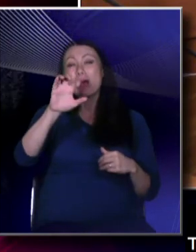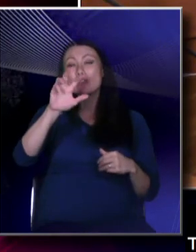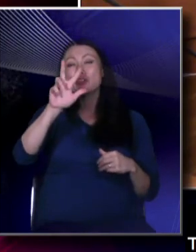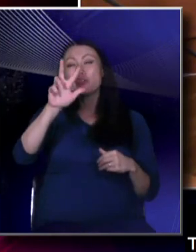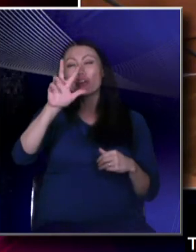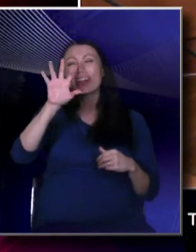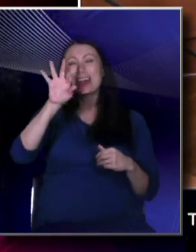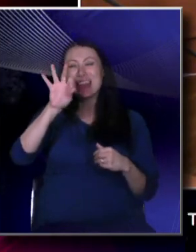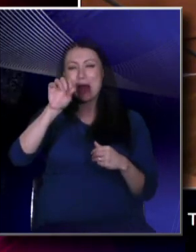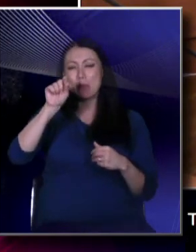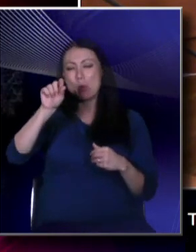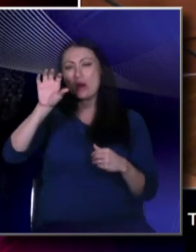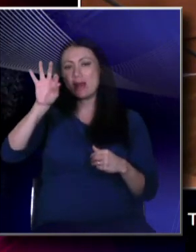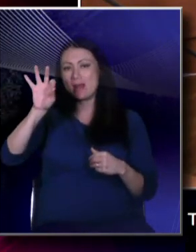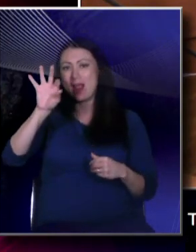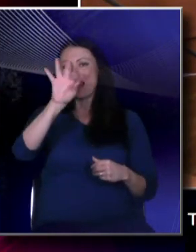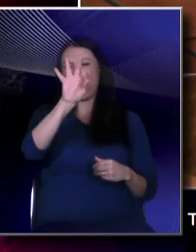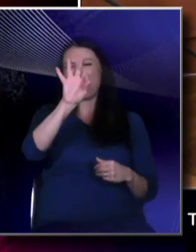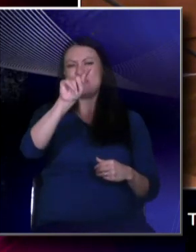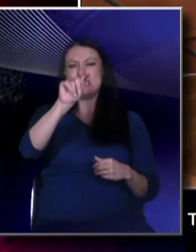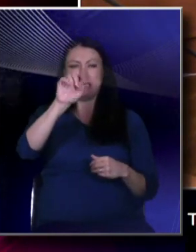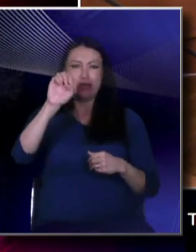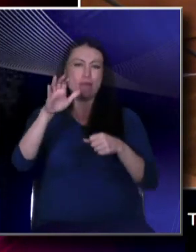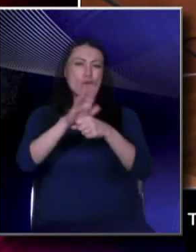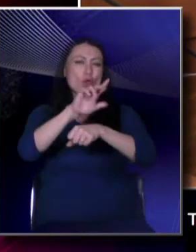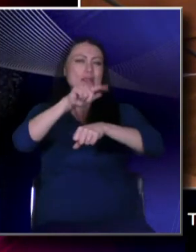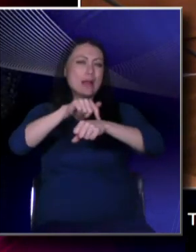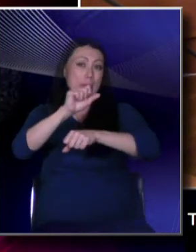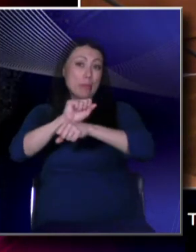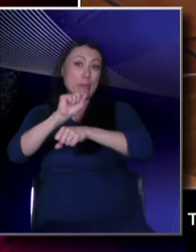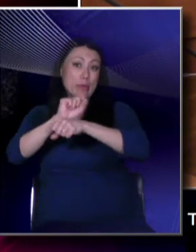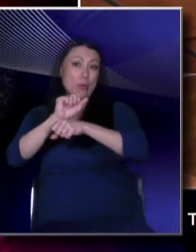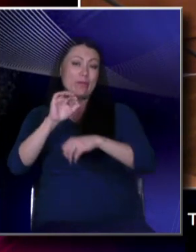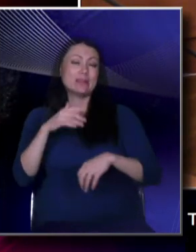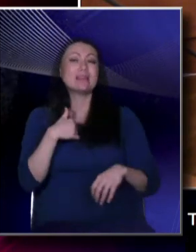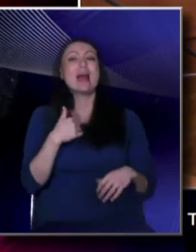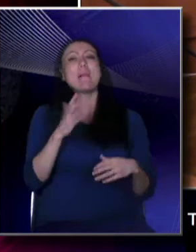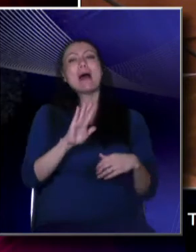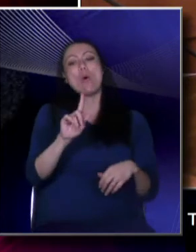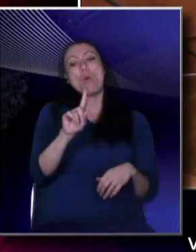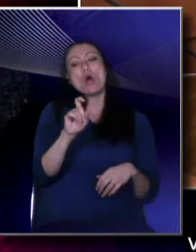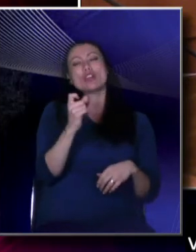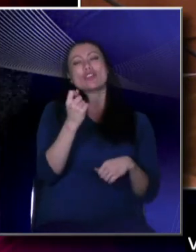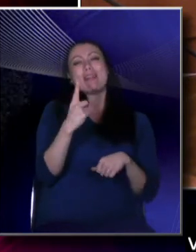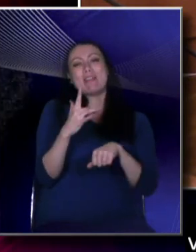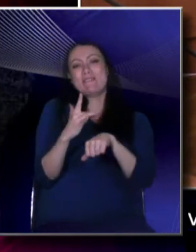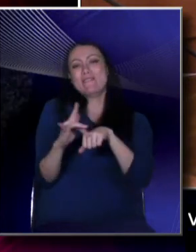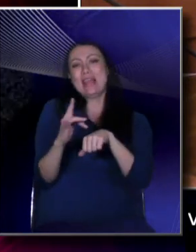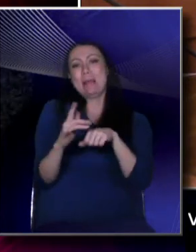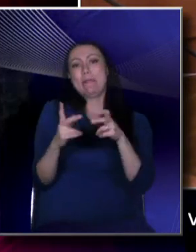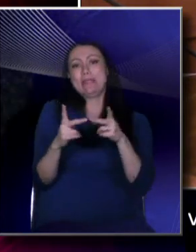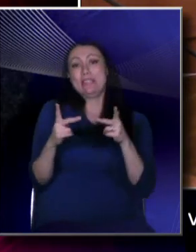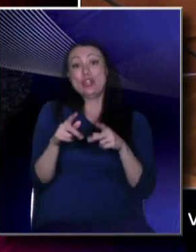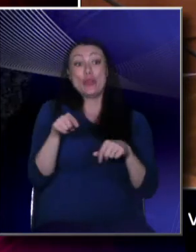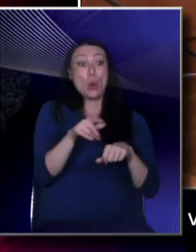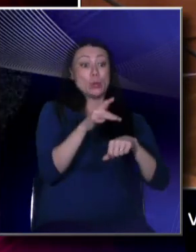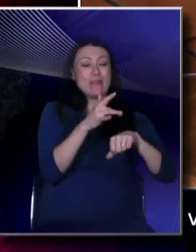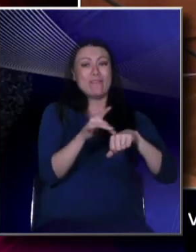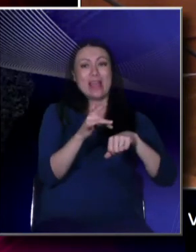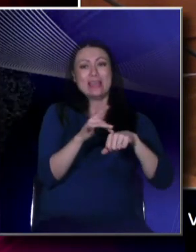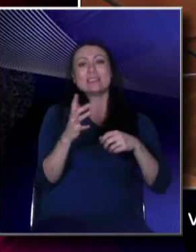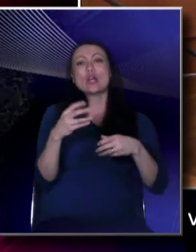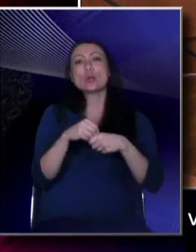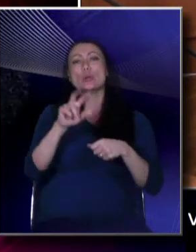539.9 FTE, full-time equivalents, and about 111 vacant positions. Those vacancies include about